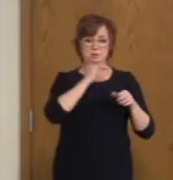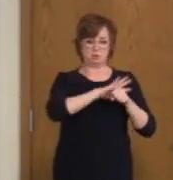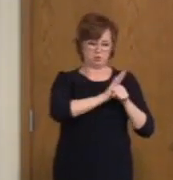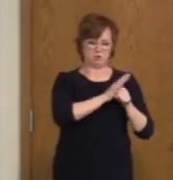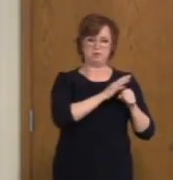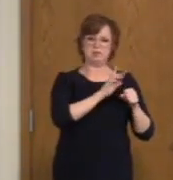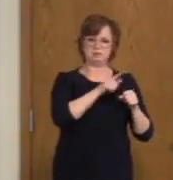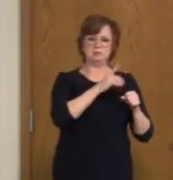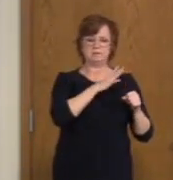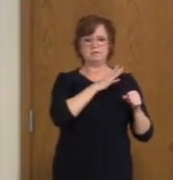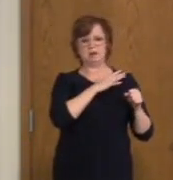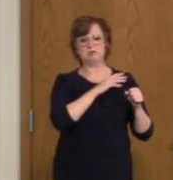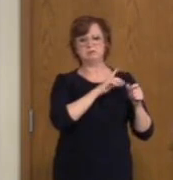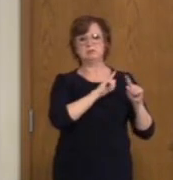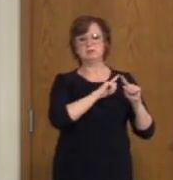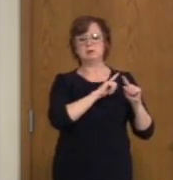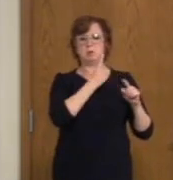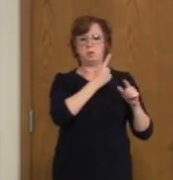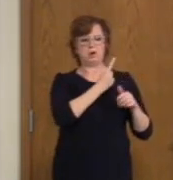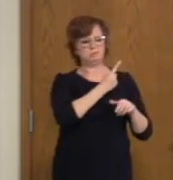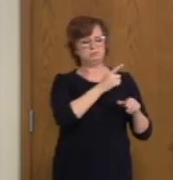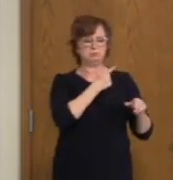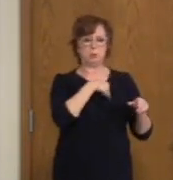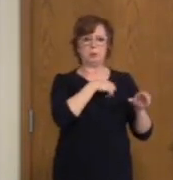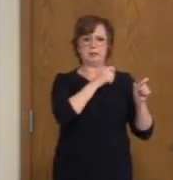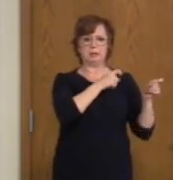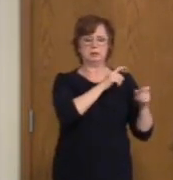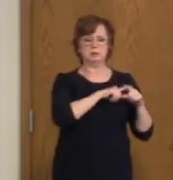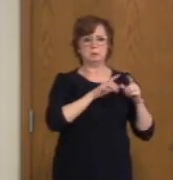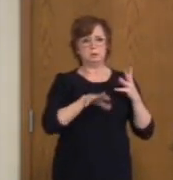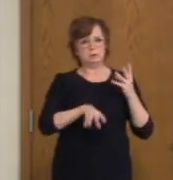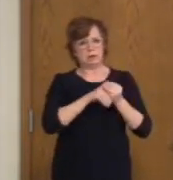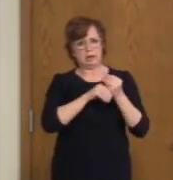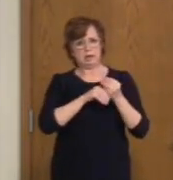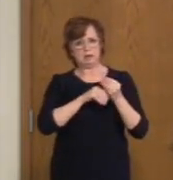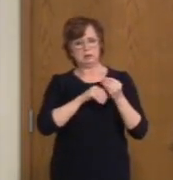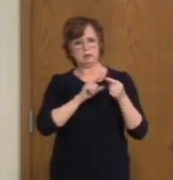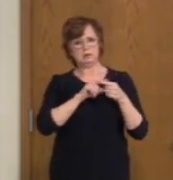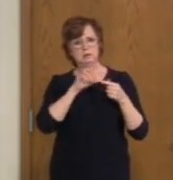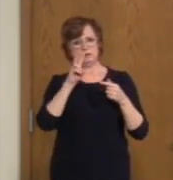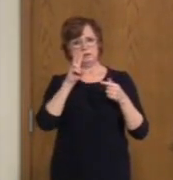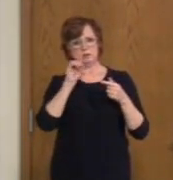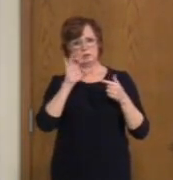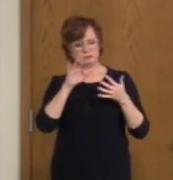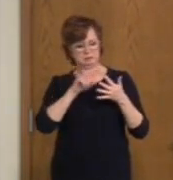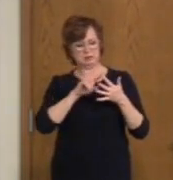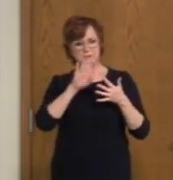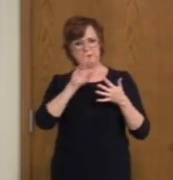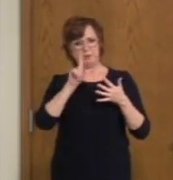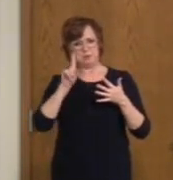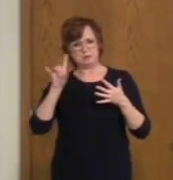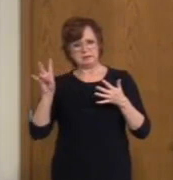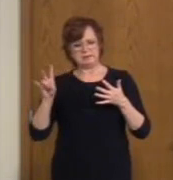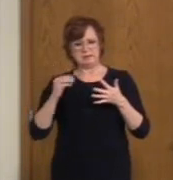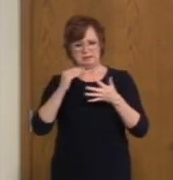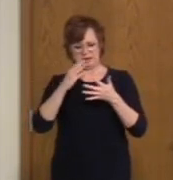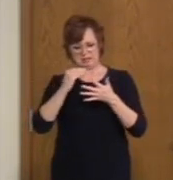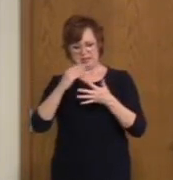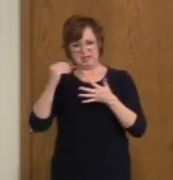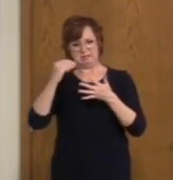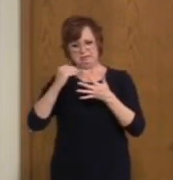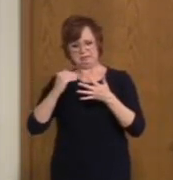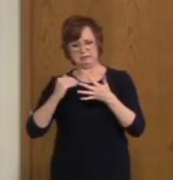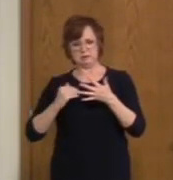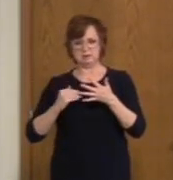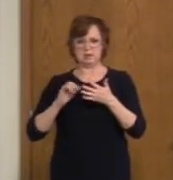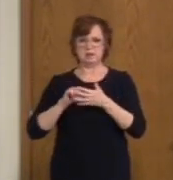stronger place. But unfortunately, Saskatchewan is not unique. In fact, Saskatchewan, apart from Regina, Moose Jaw, and a few communities in the south, overall numbers